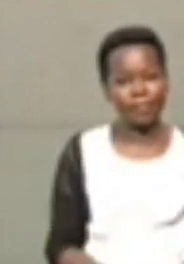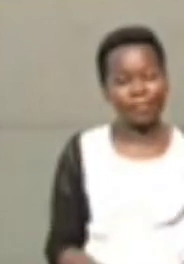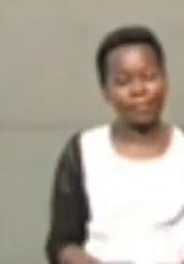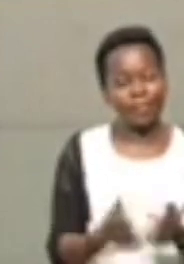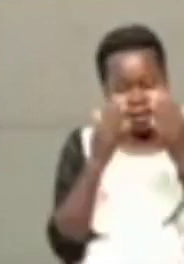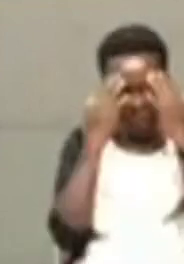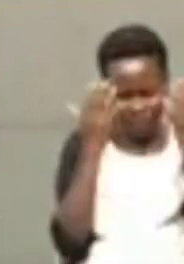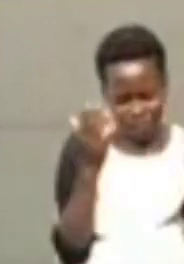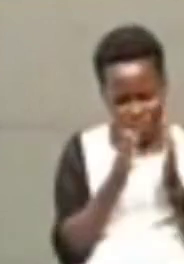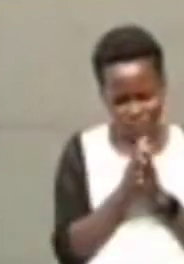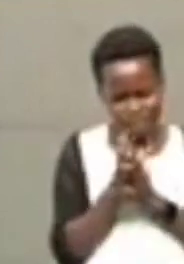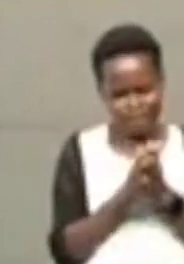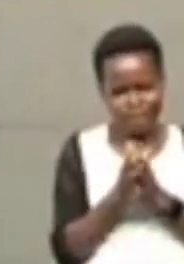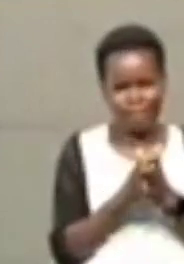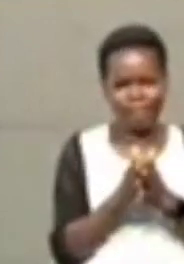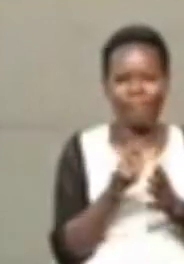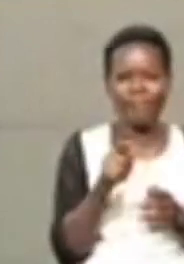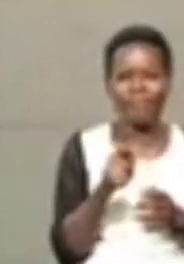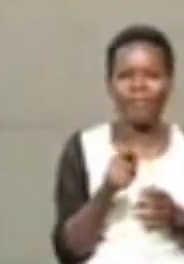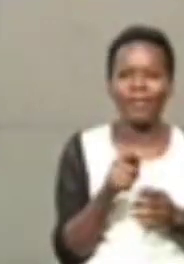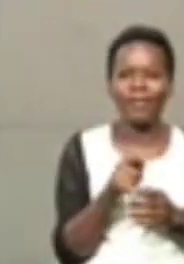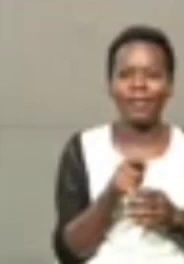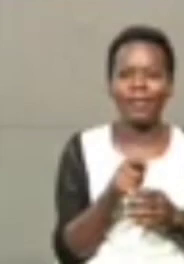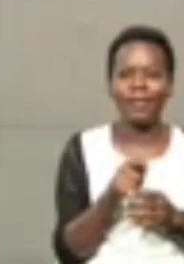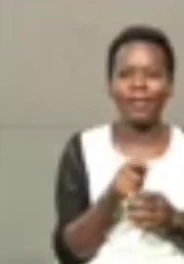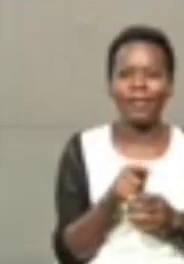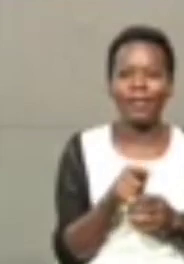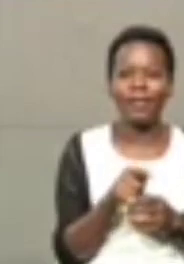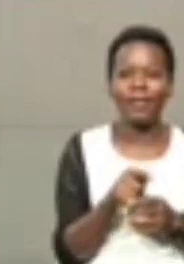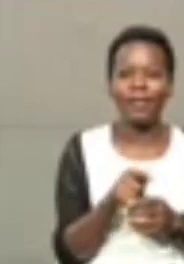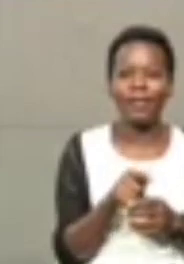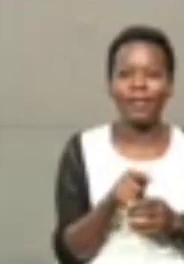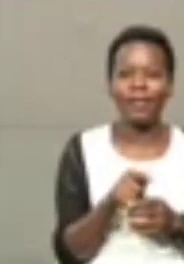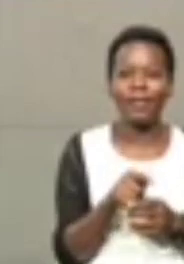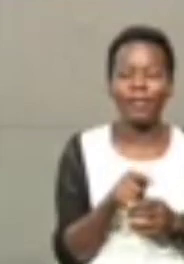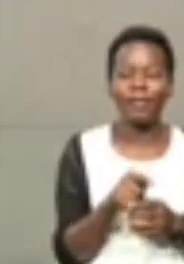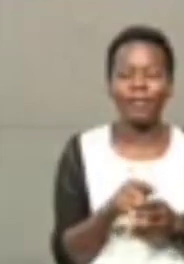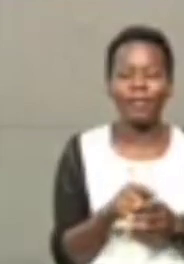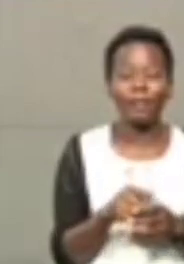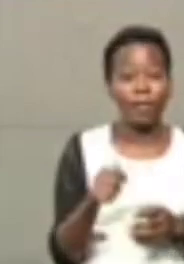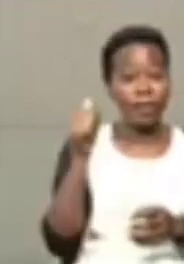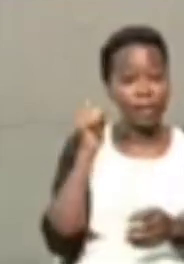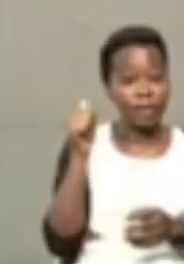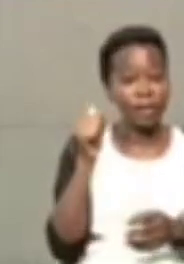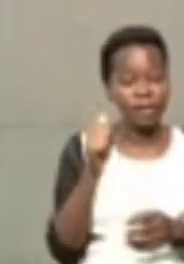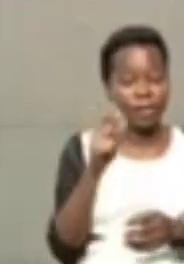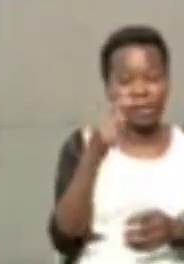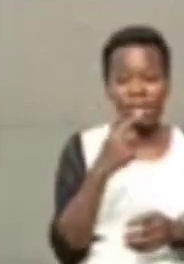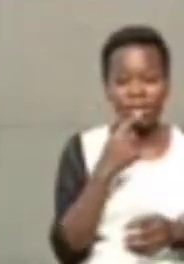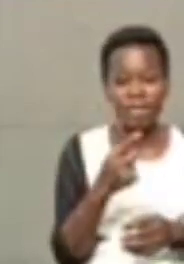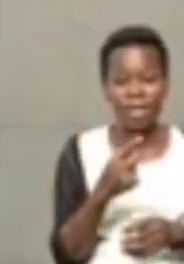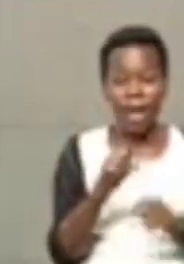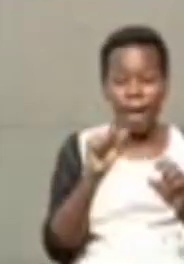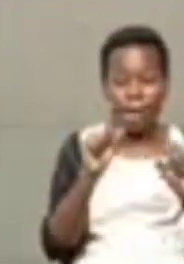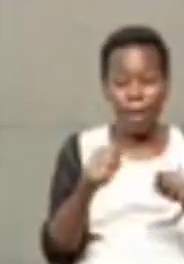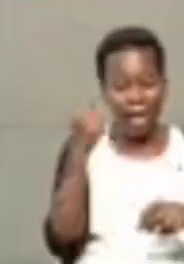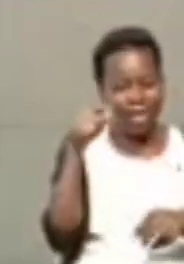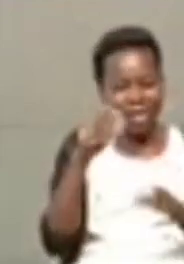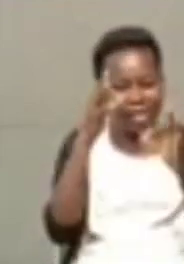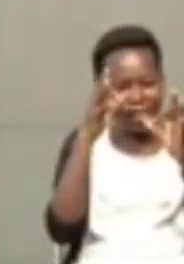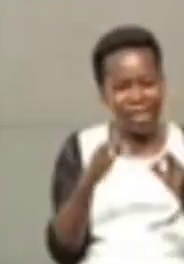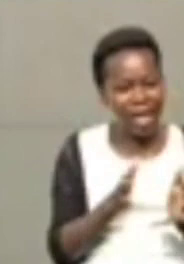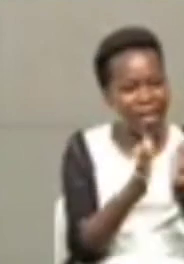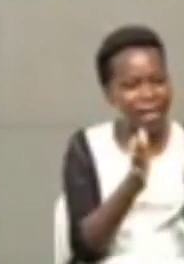I don't want us to attempt to do a census here, but even colleagues here, I've had some anyway. Yesterday, one of them was saying, I need to understand this thing, so